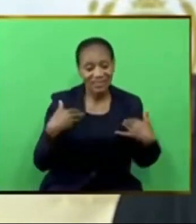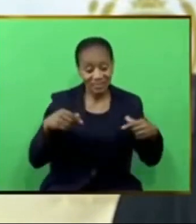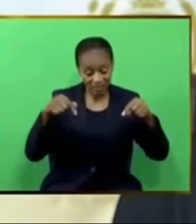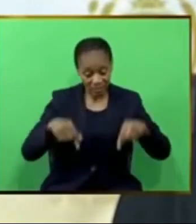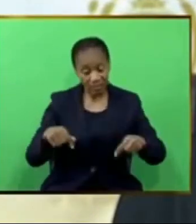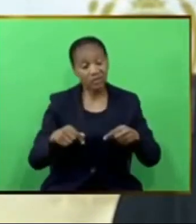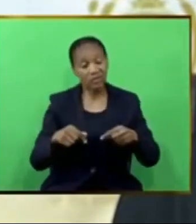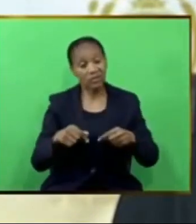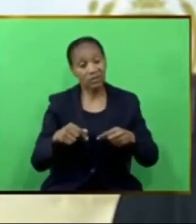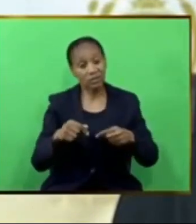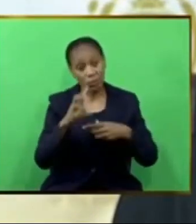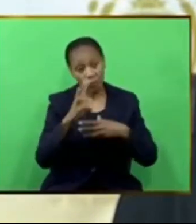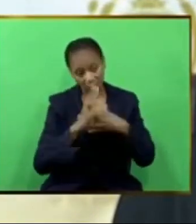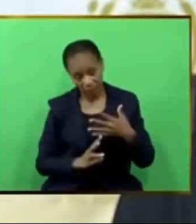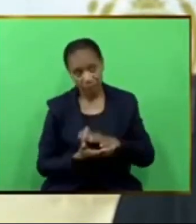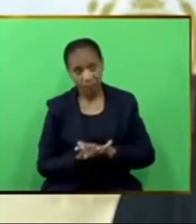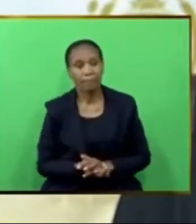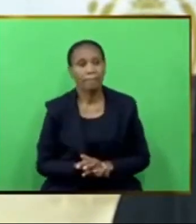Minister Kubai.